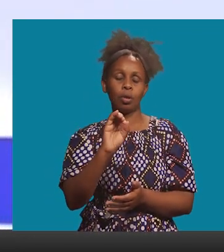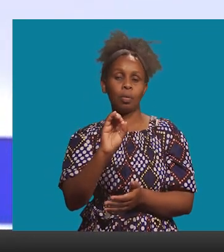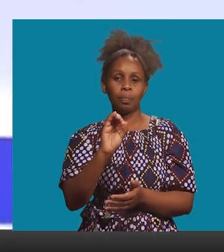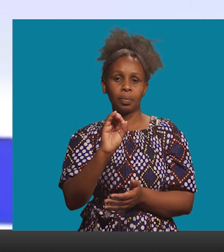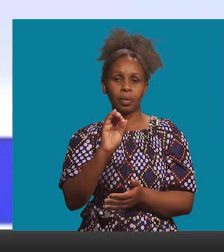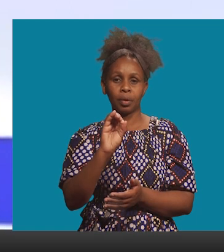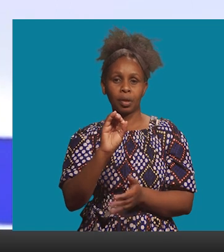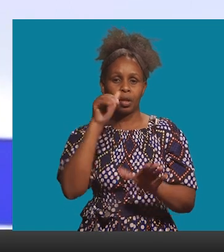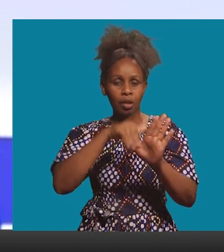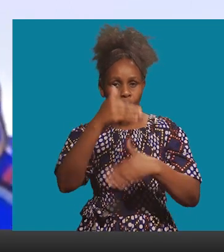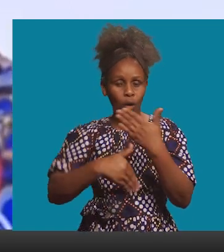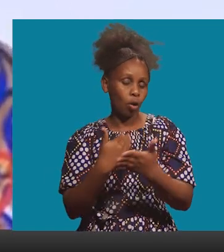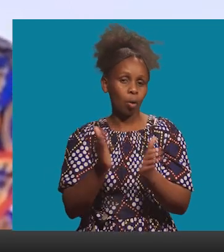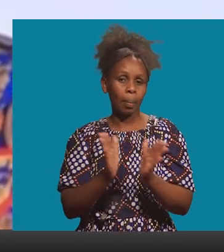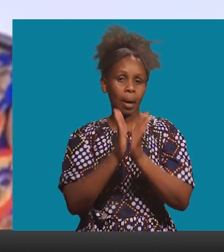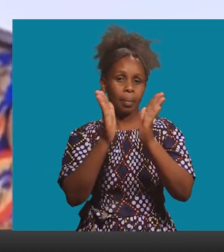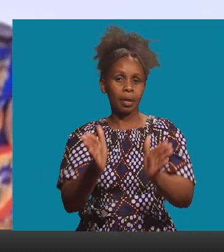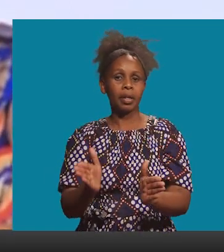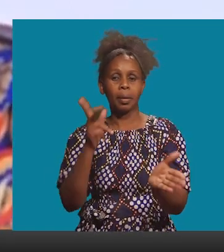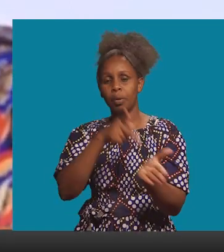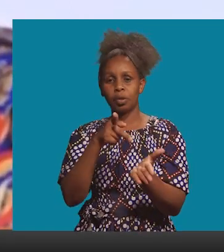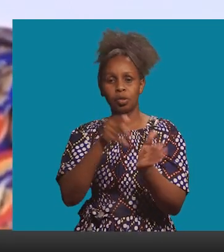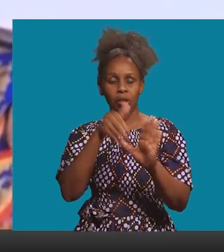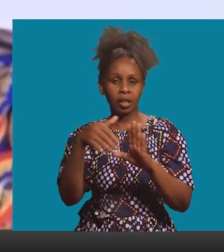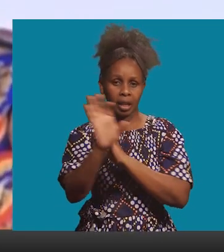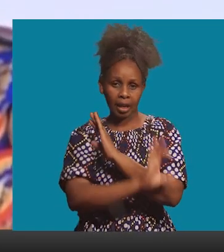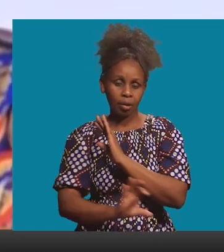in all public positions in the country,